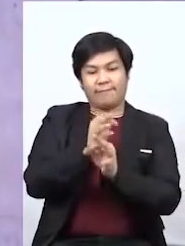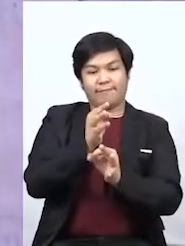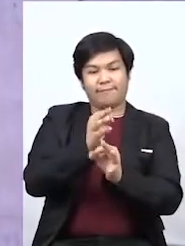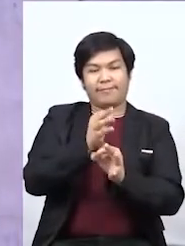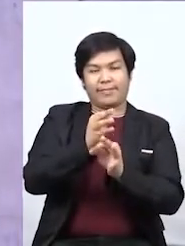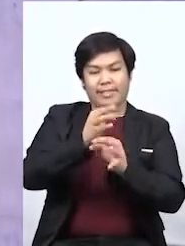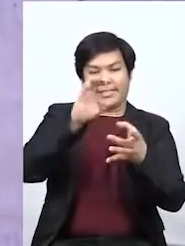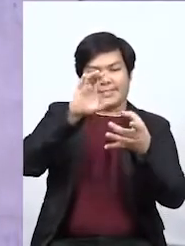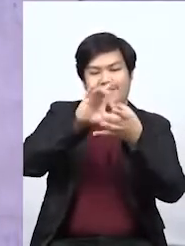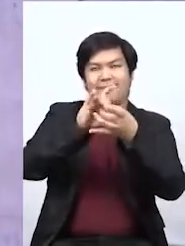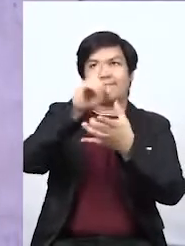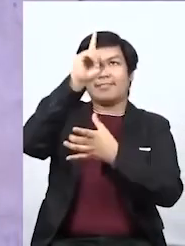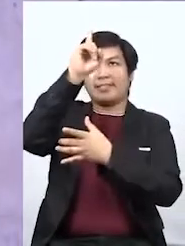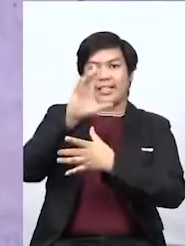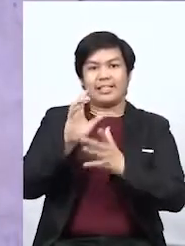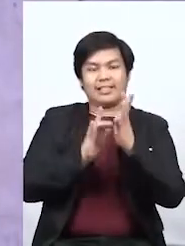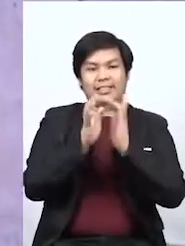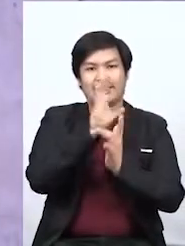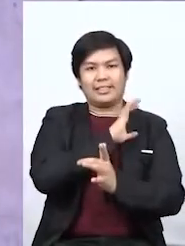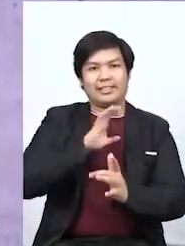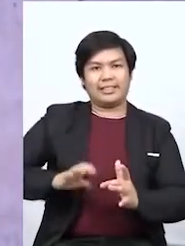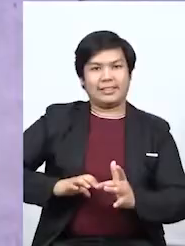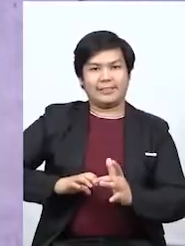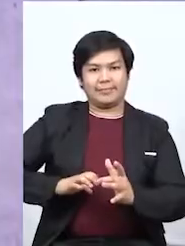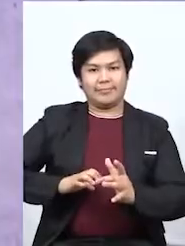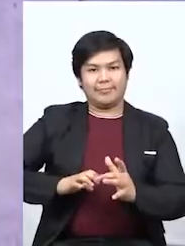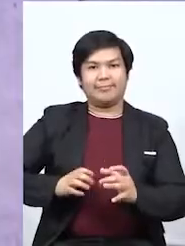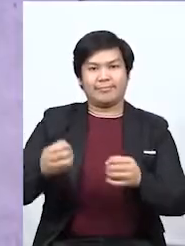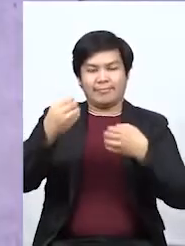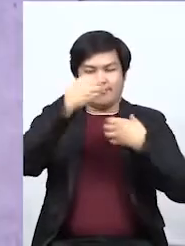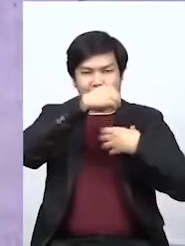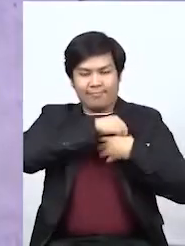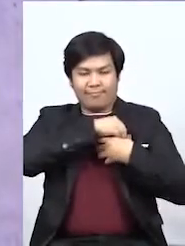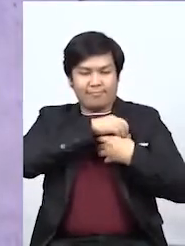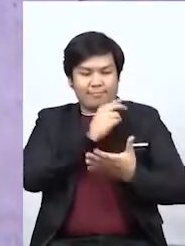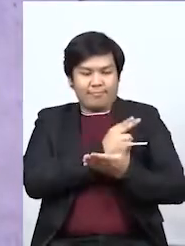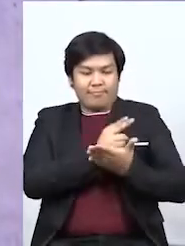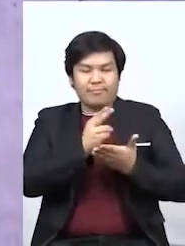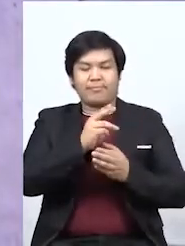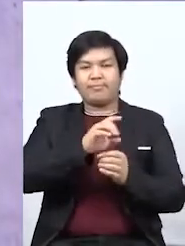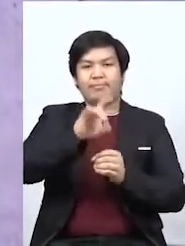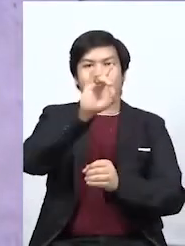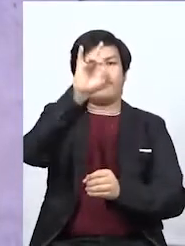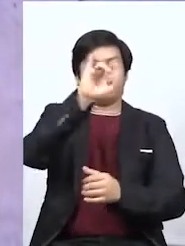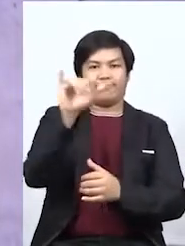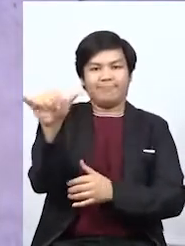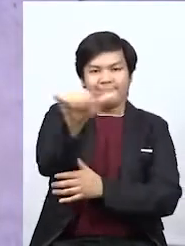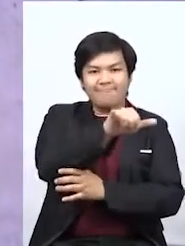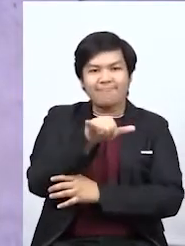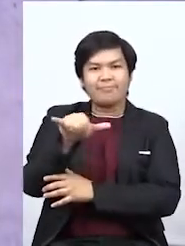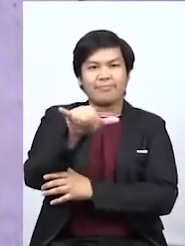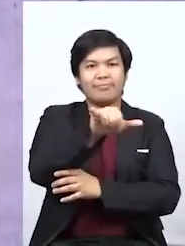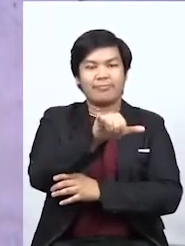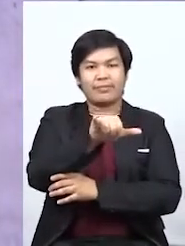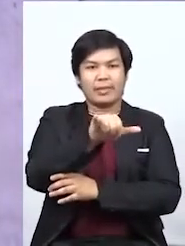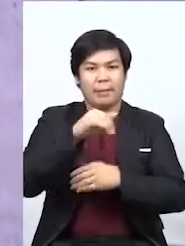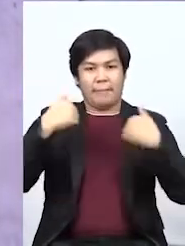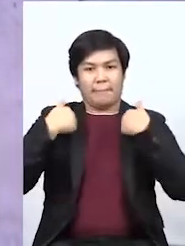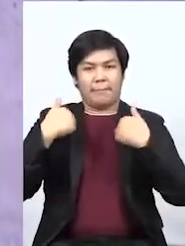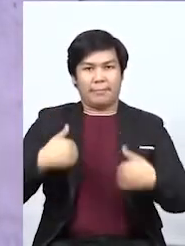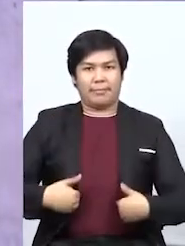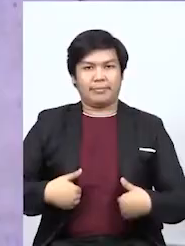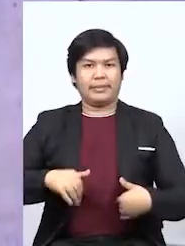Are indwelt by the same holy spirit and so we are part of the same body the body